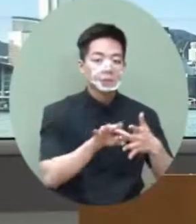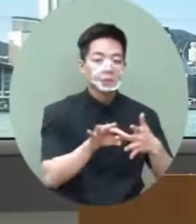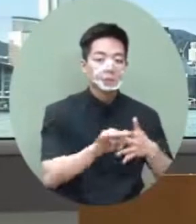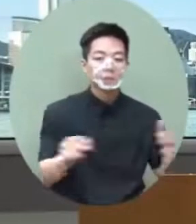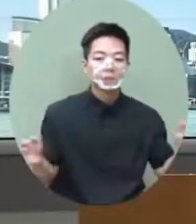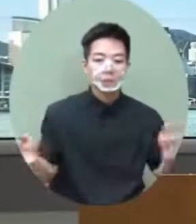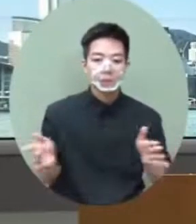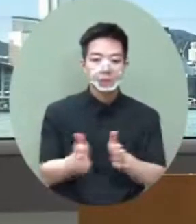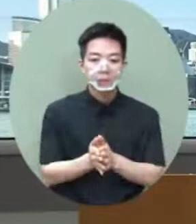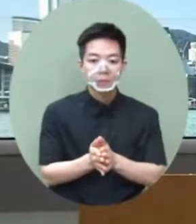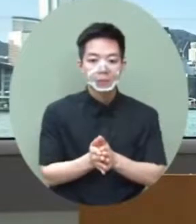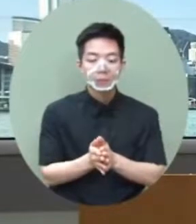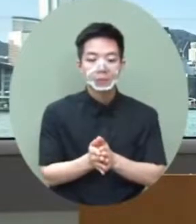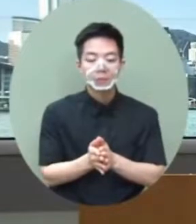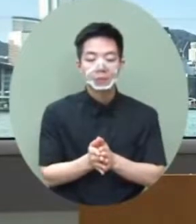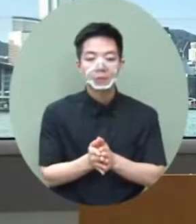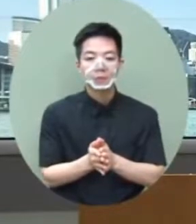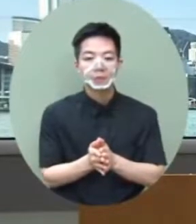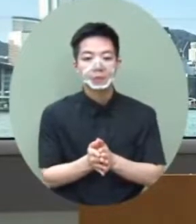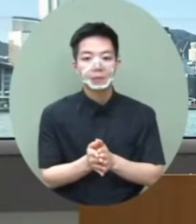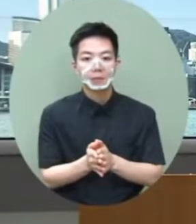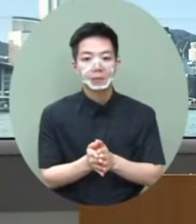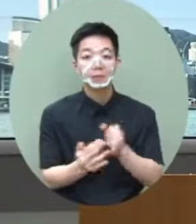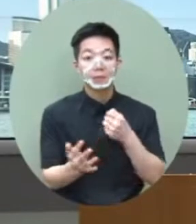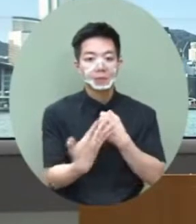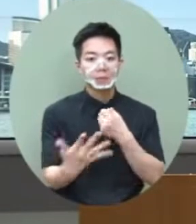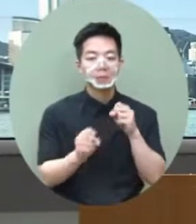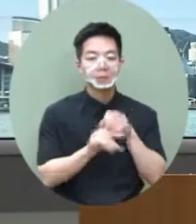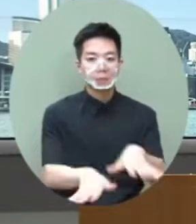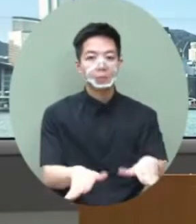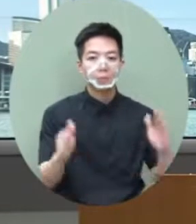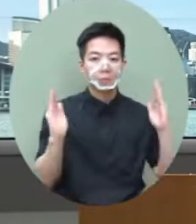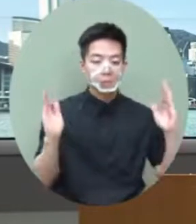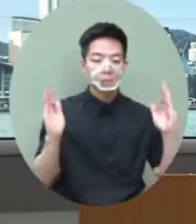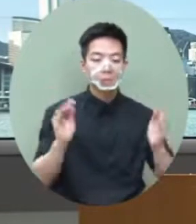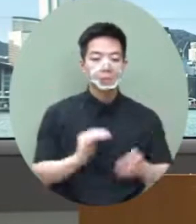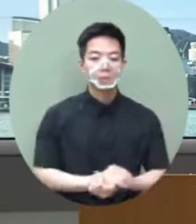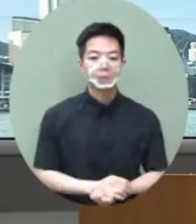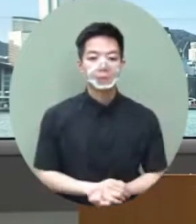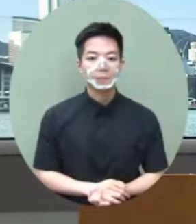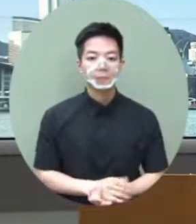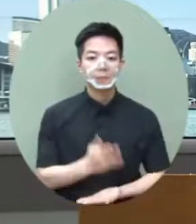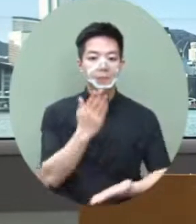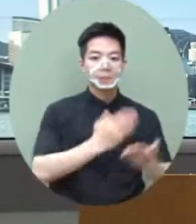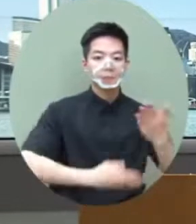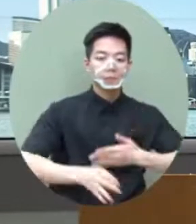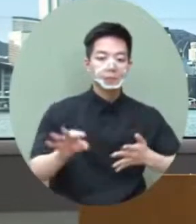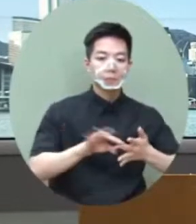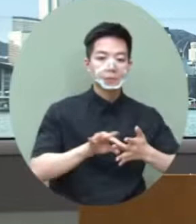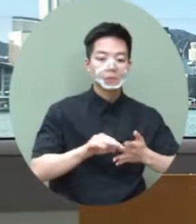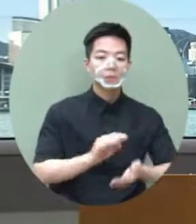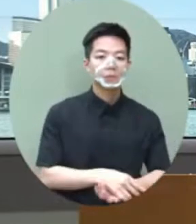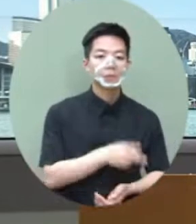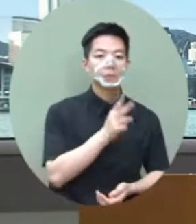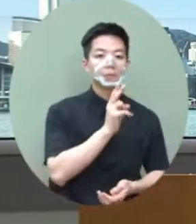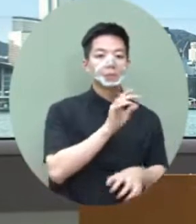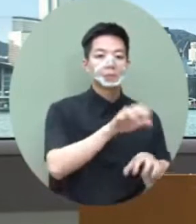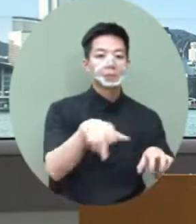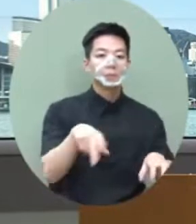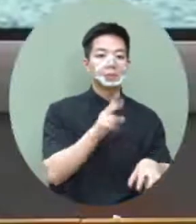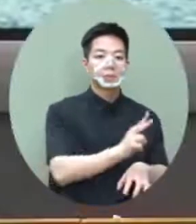charge of these premises can follow. In relation to care homes, there are